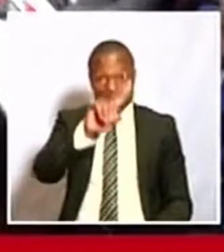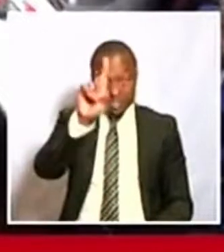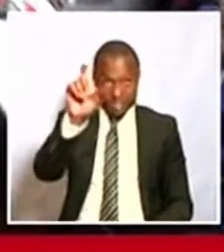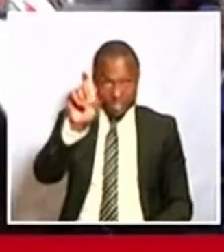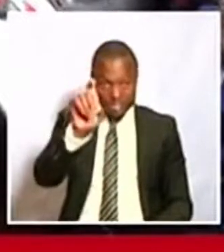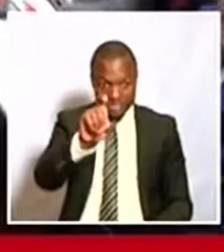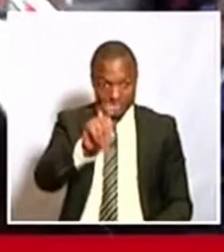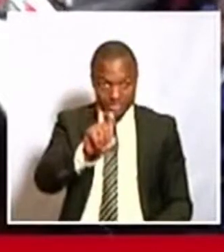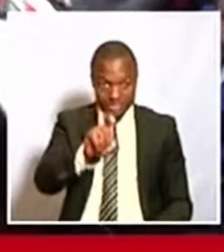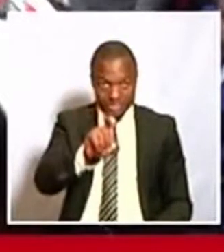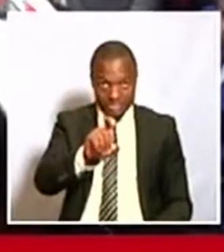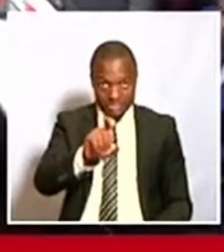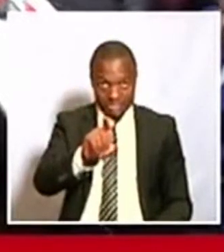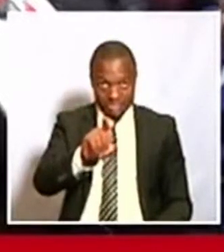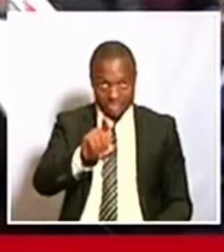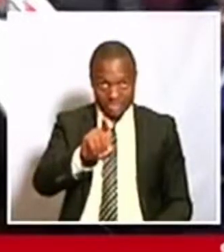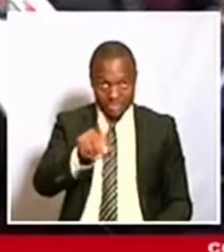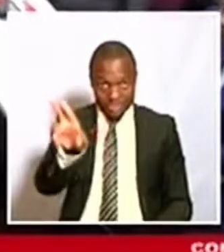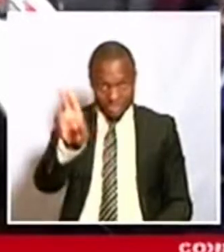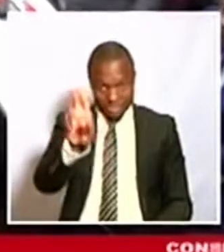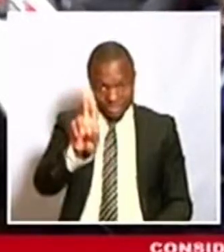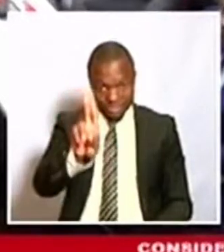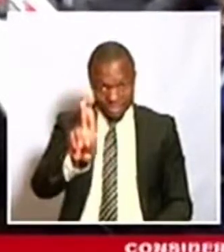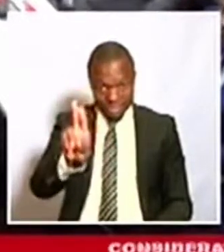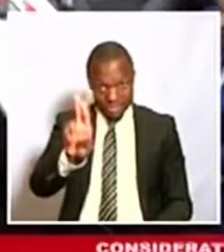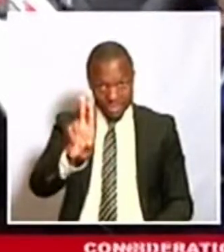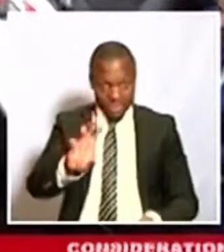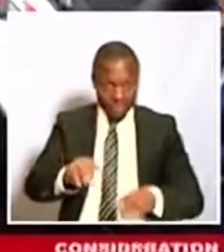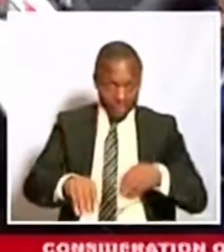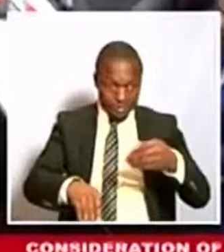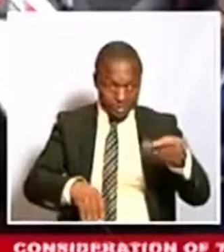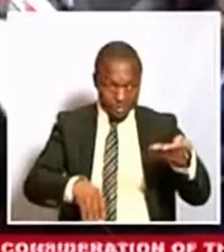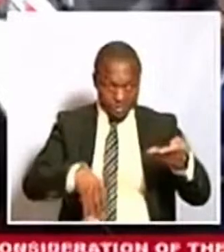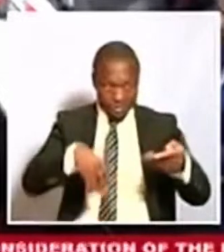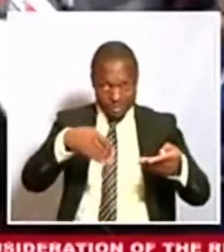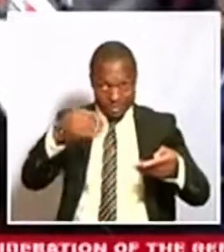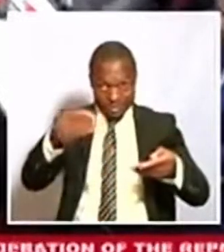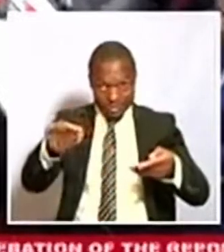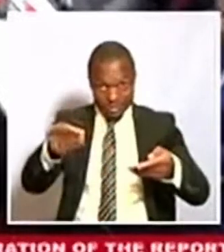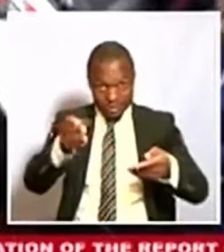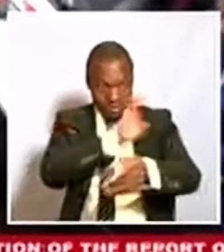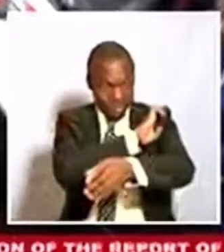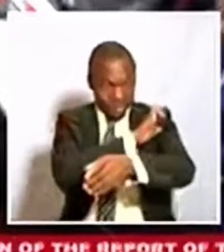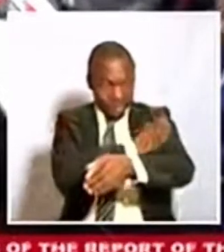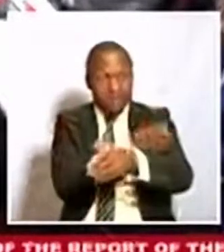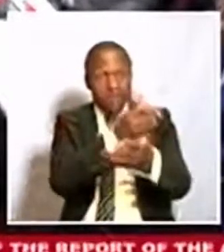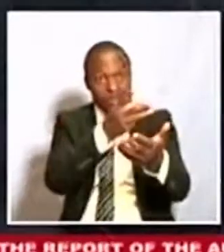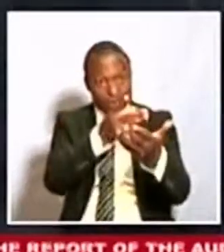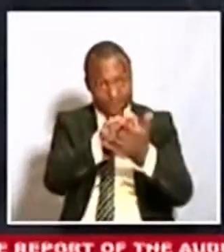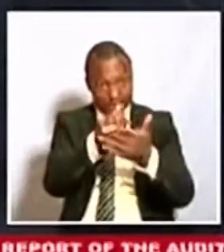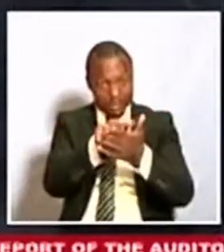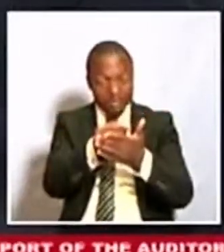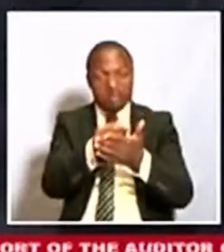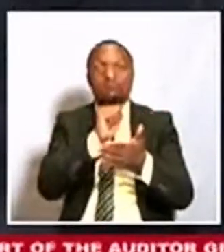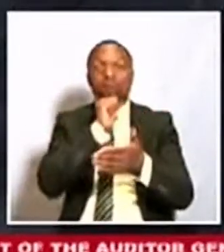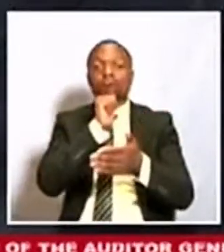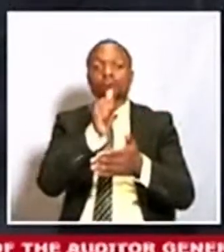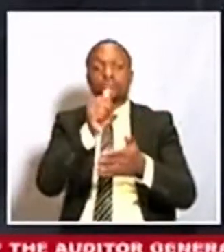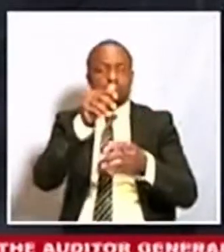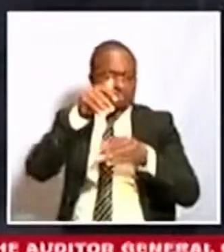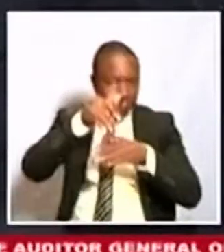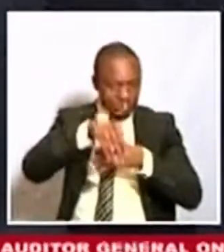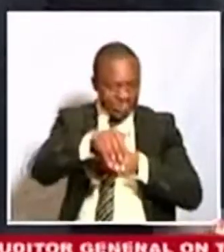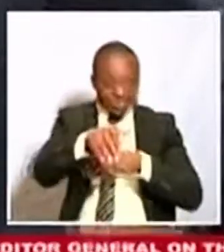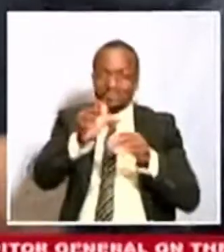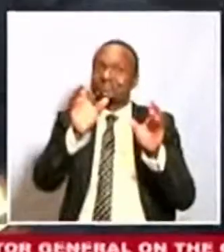Questionable disinvestment of empowerment funds to unregistered clubs.